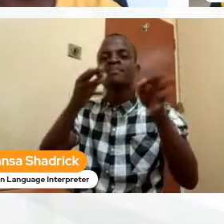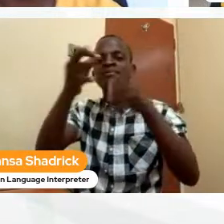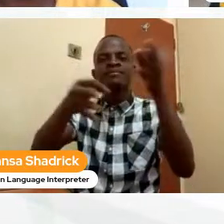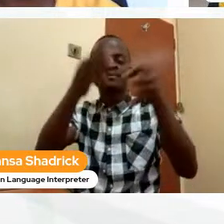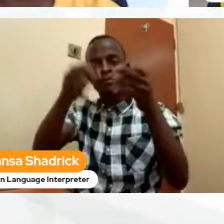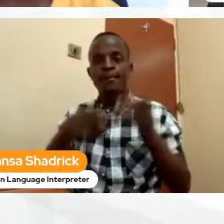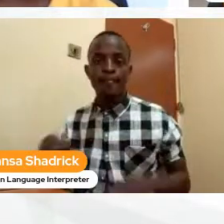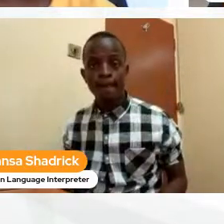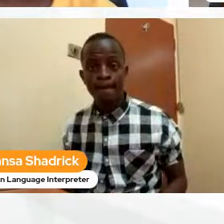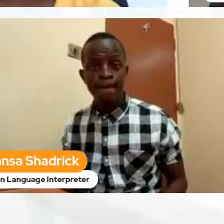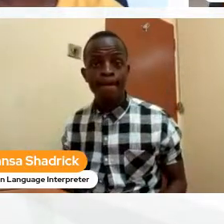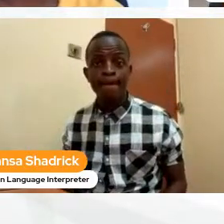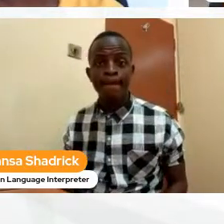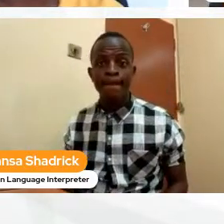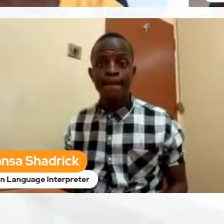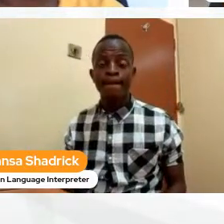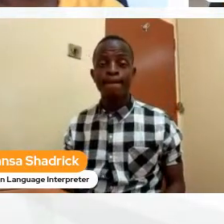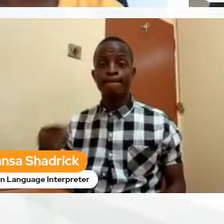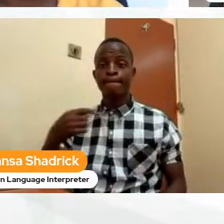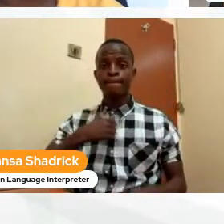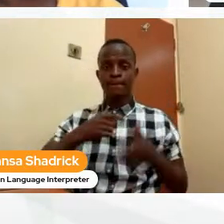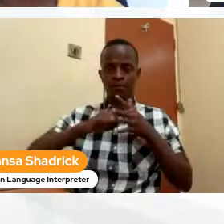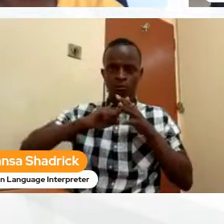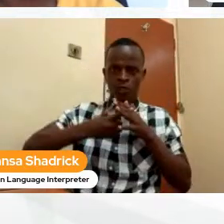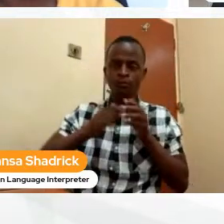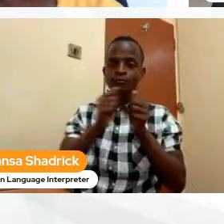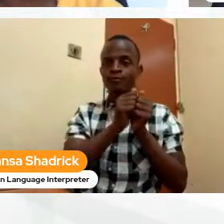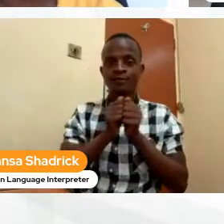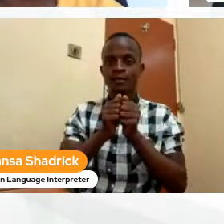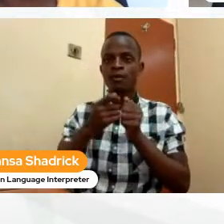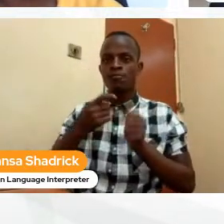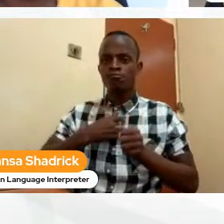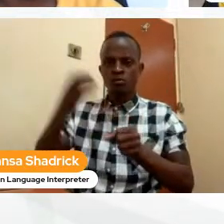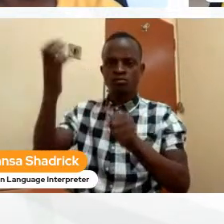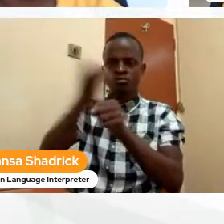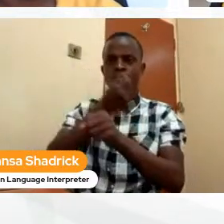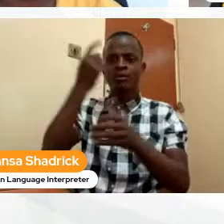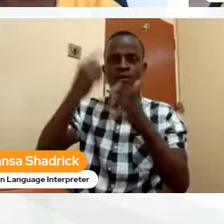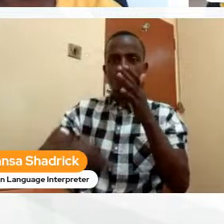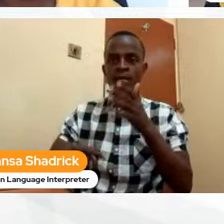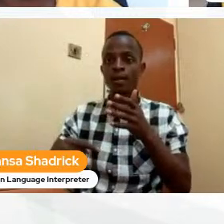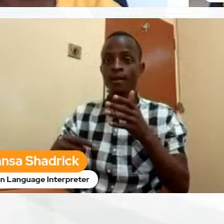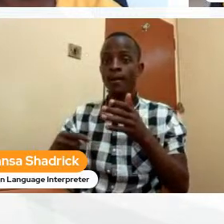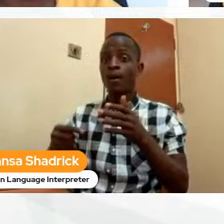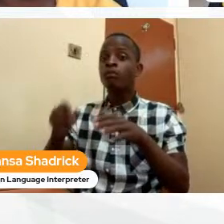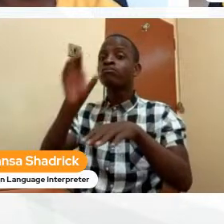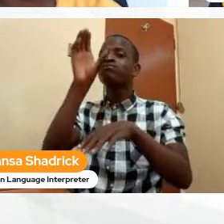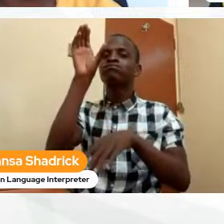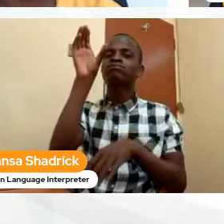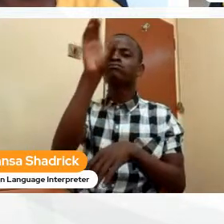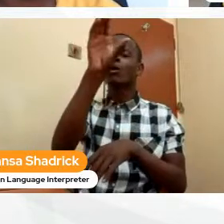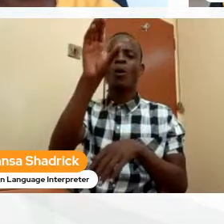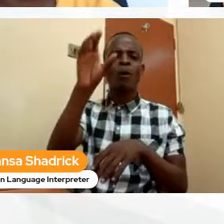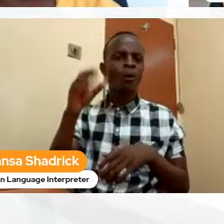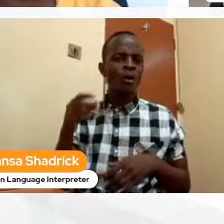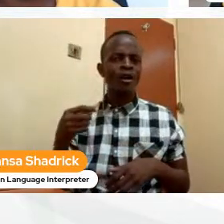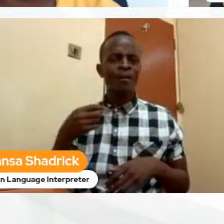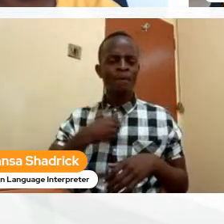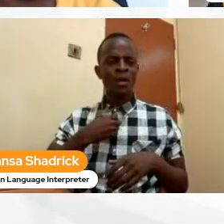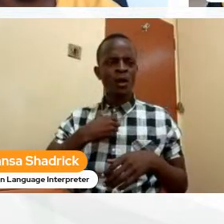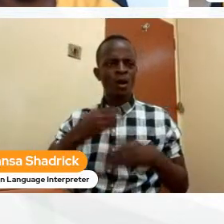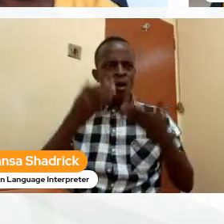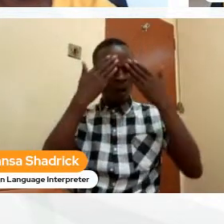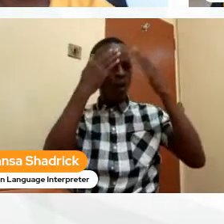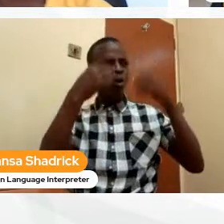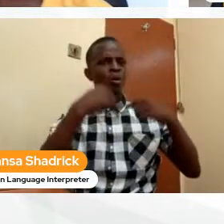Well, to start off, I really got recognition from my province, which is Western. Yeah, so I've been